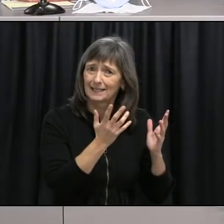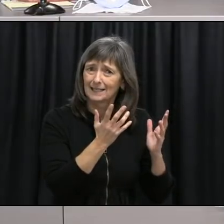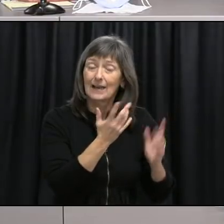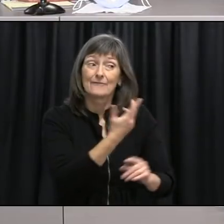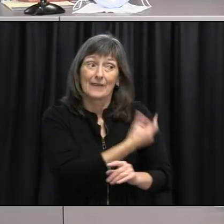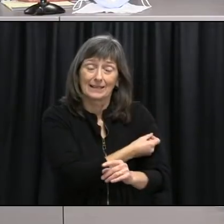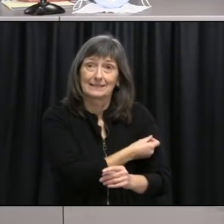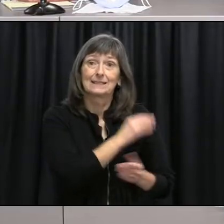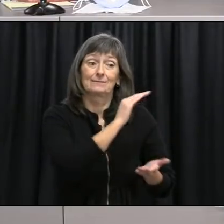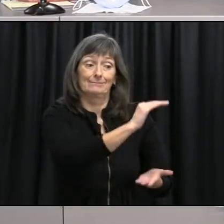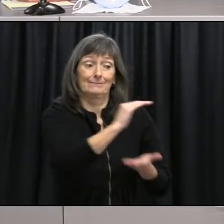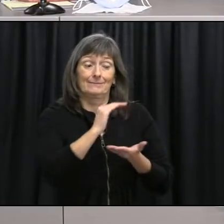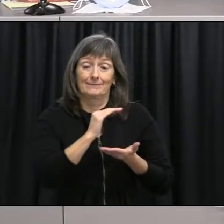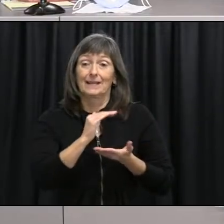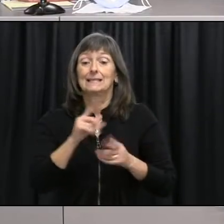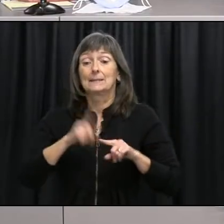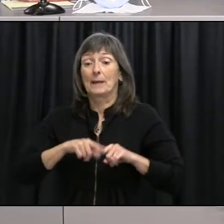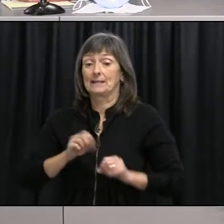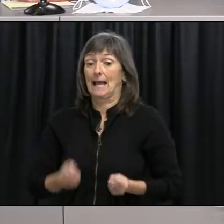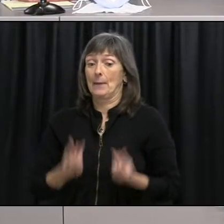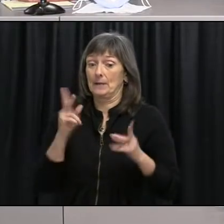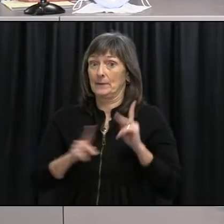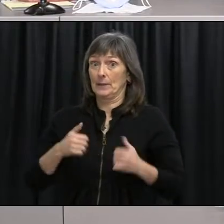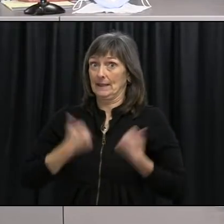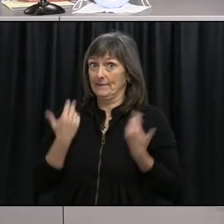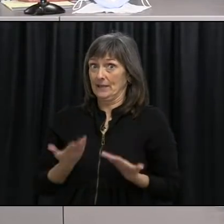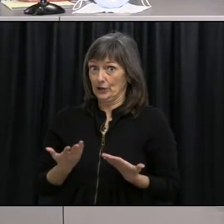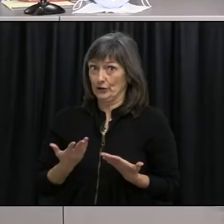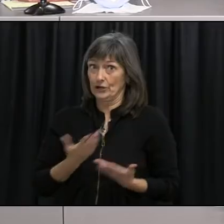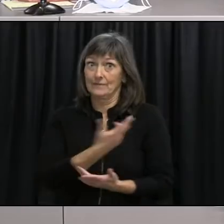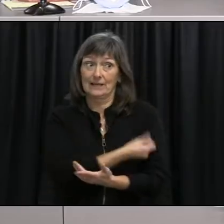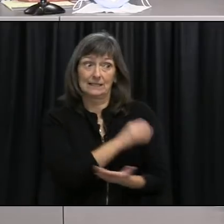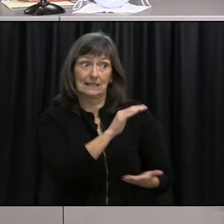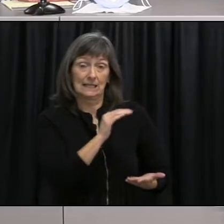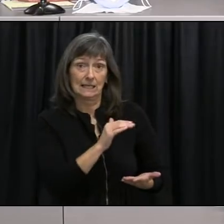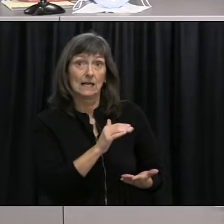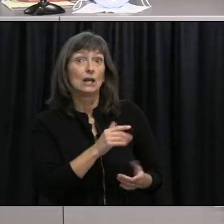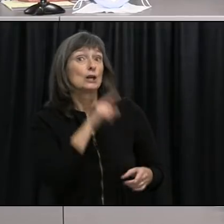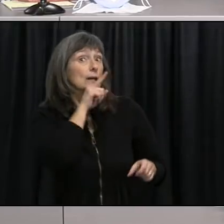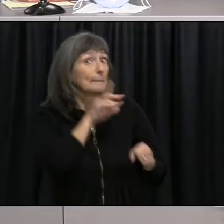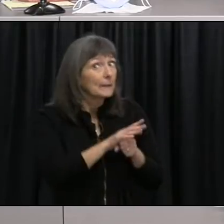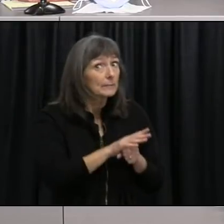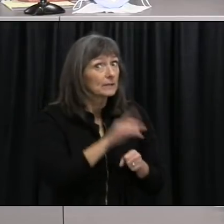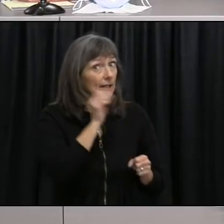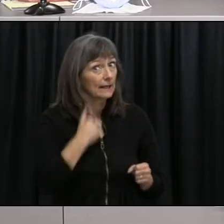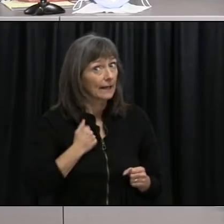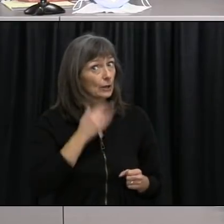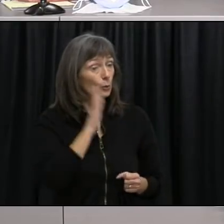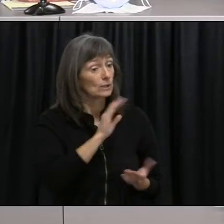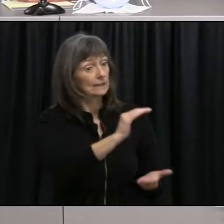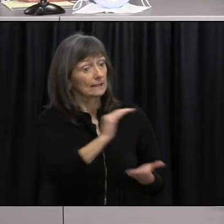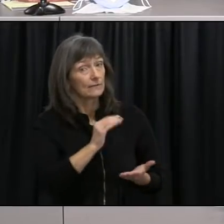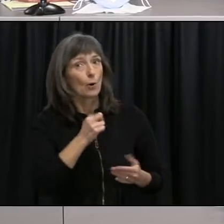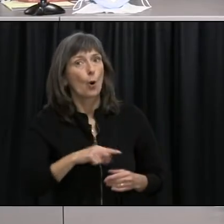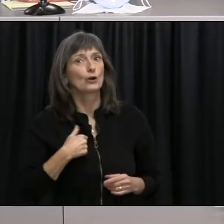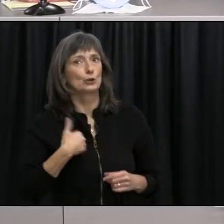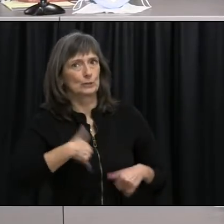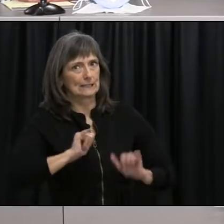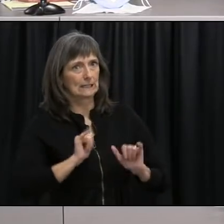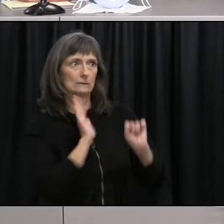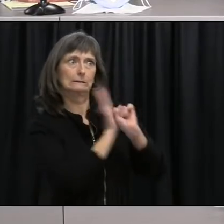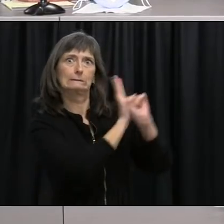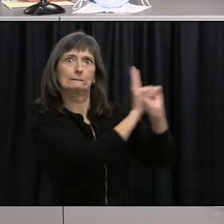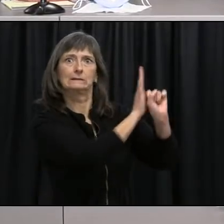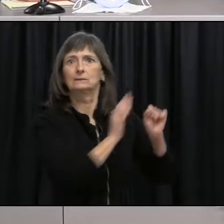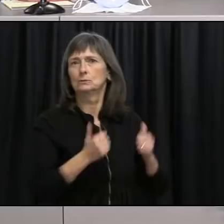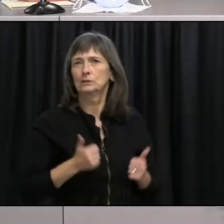vaccines would be distributed on a population basis rather than a number of cases basis. I think what we've said collectively